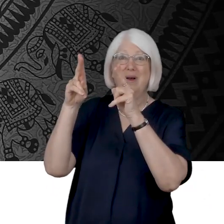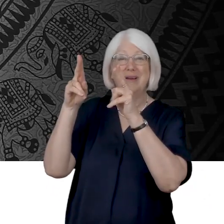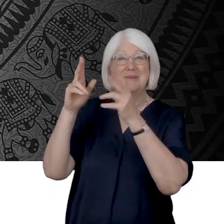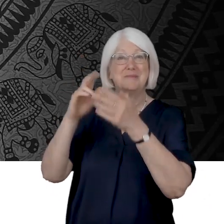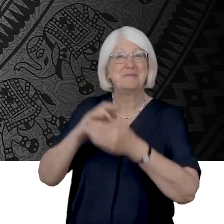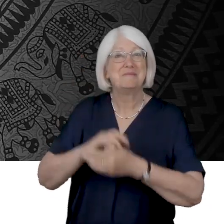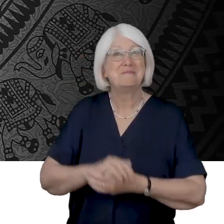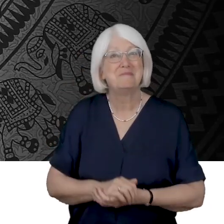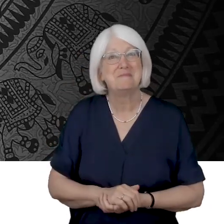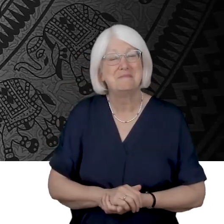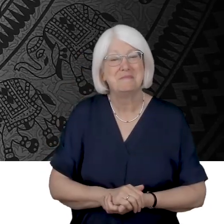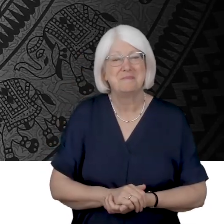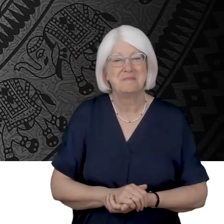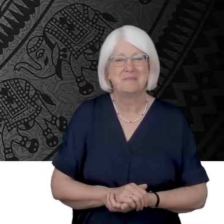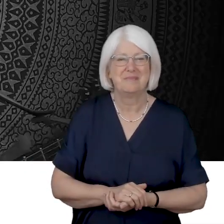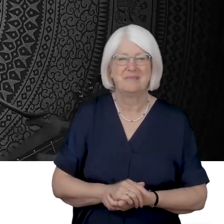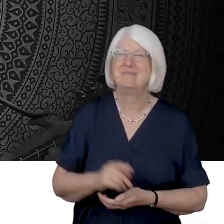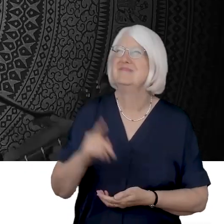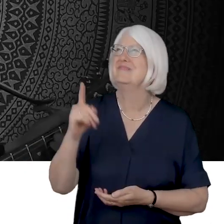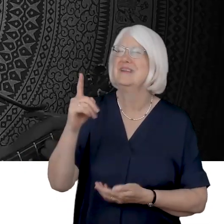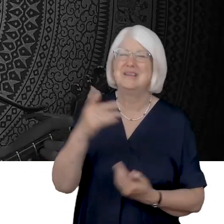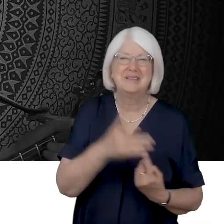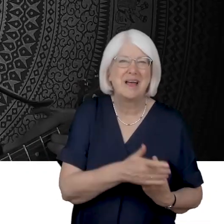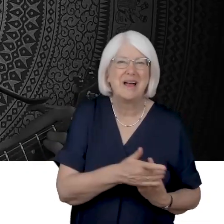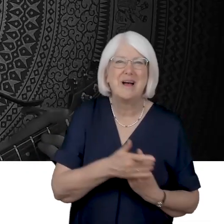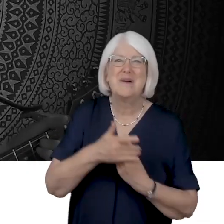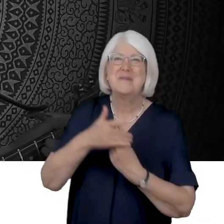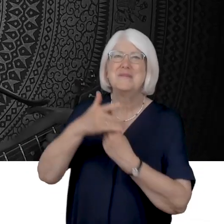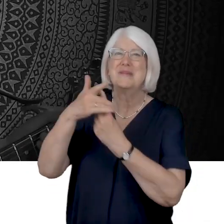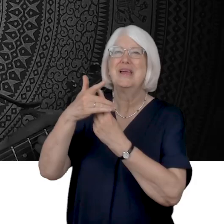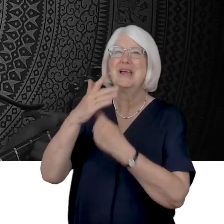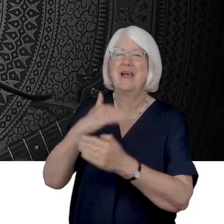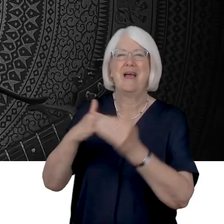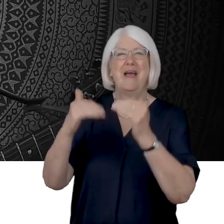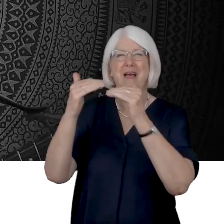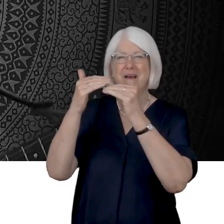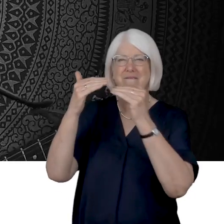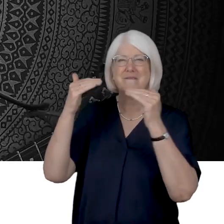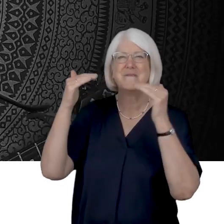high tower. O raise thou me